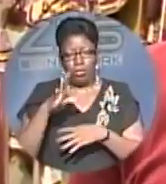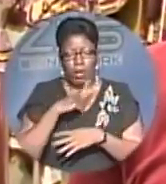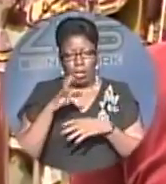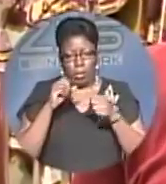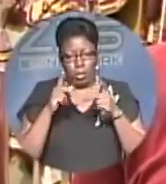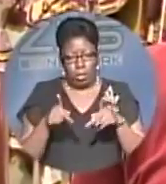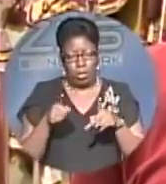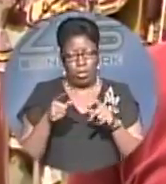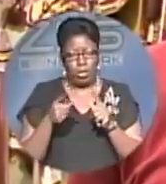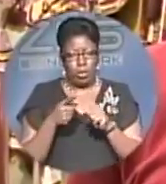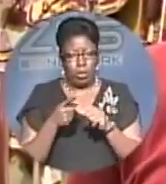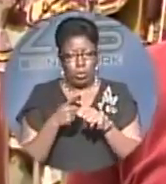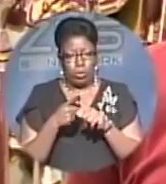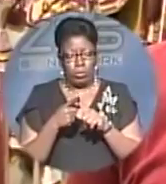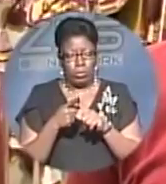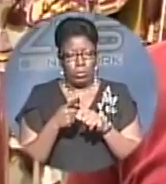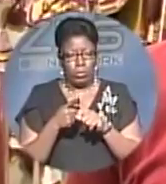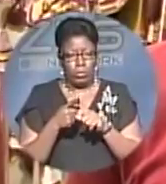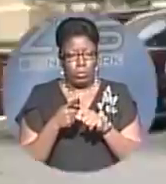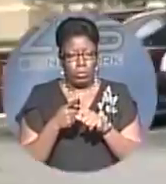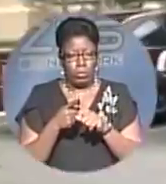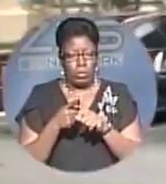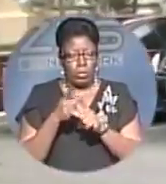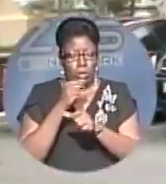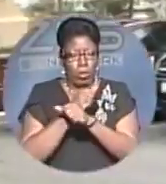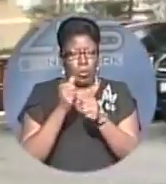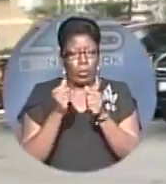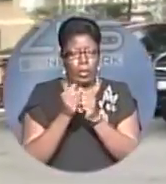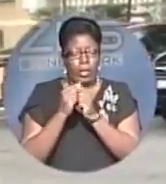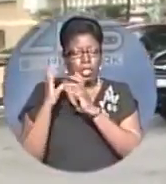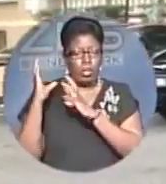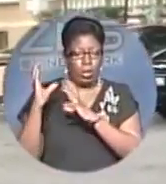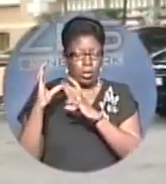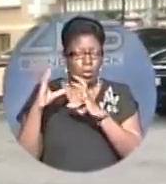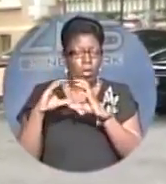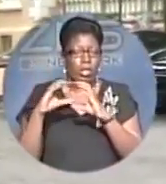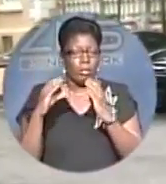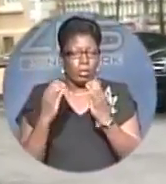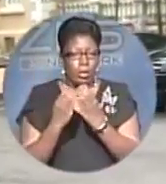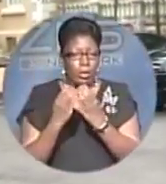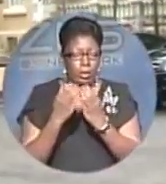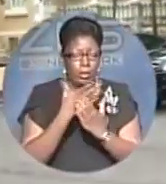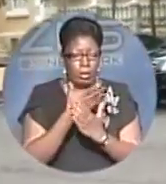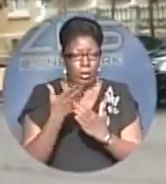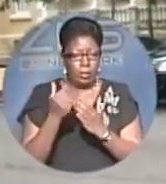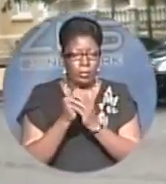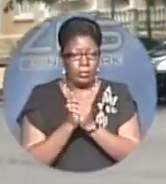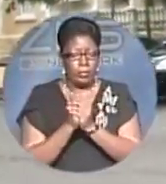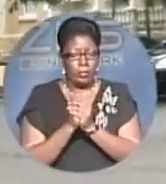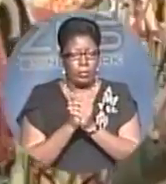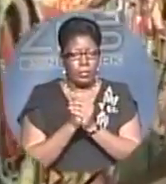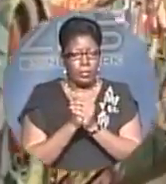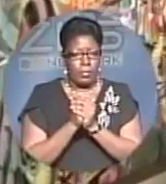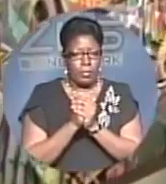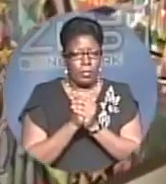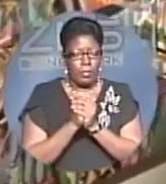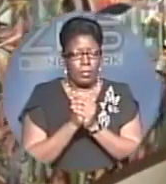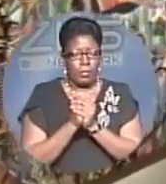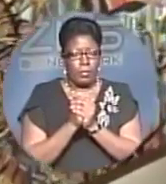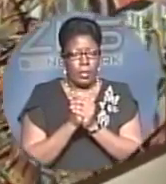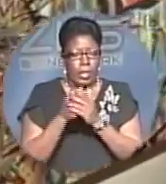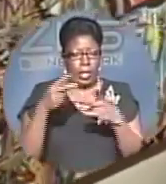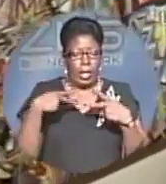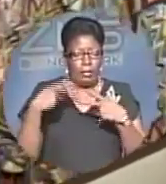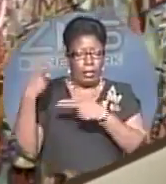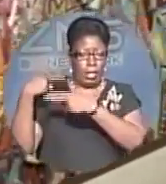to collaborate with the Junkanoo kind of community in the National Art Gallery. The exhibition is split into four experiences, a